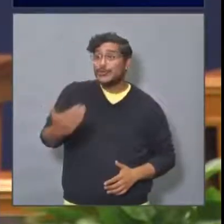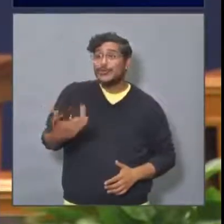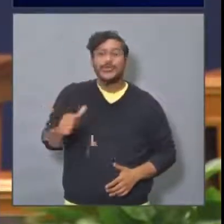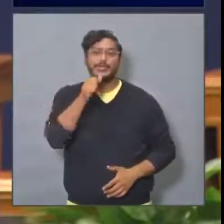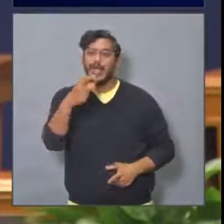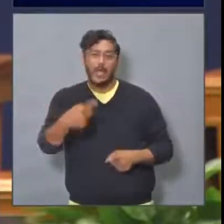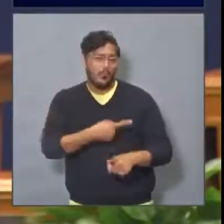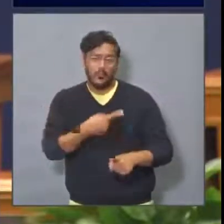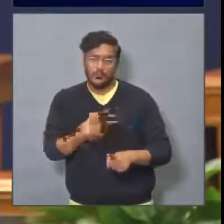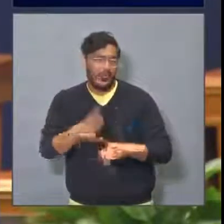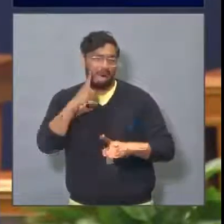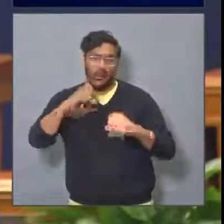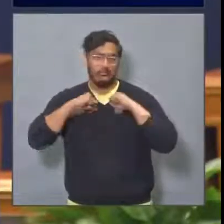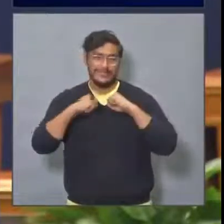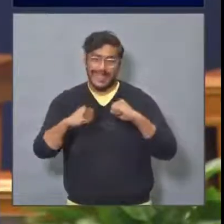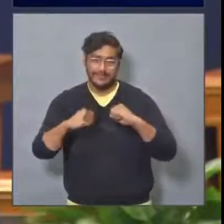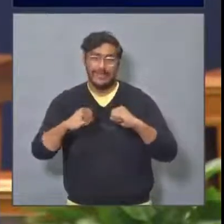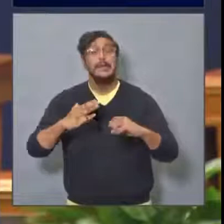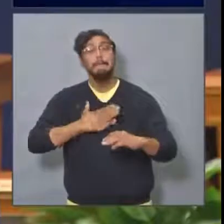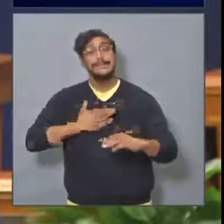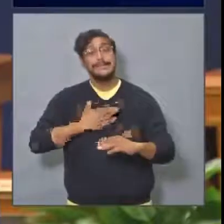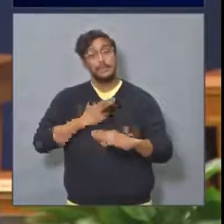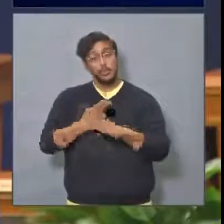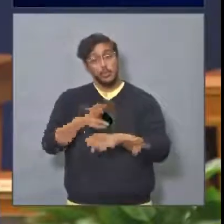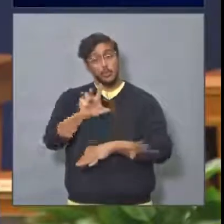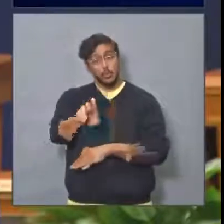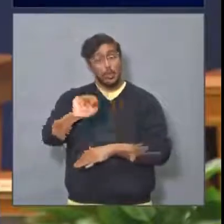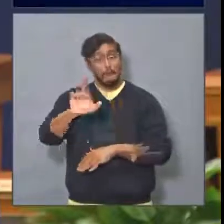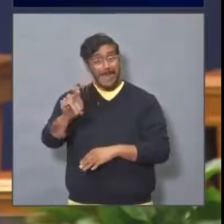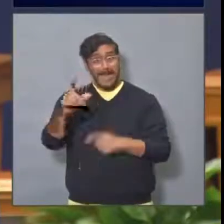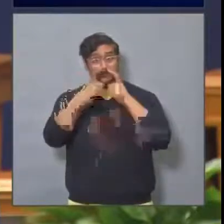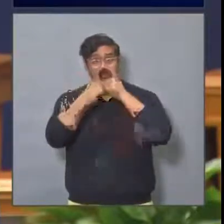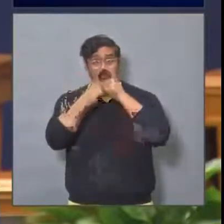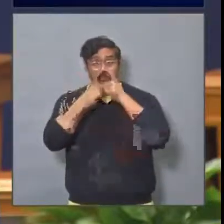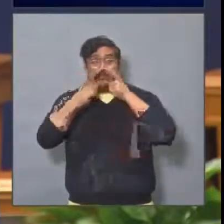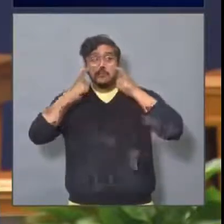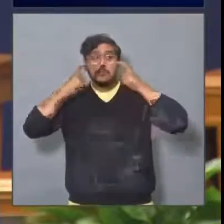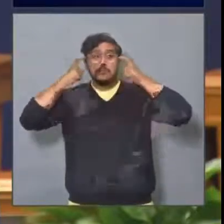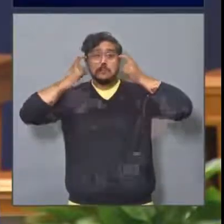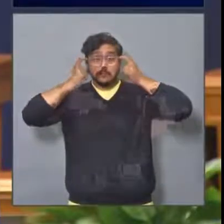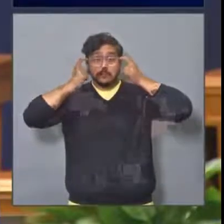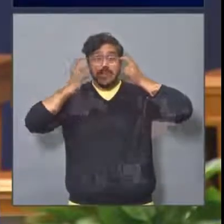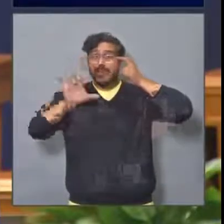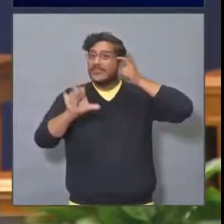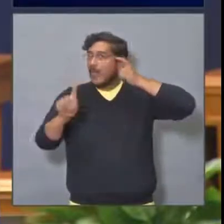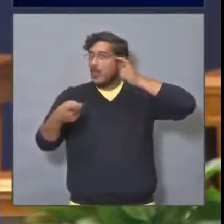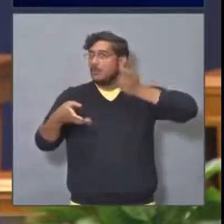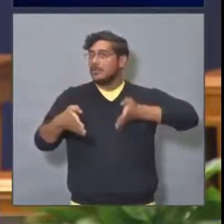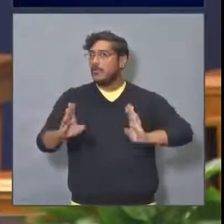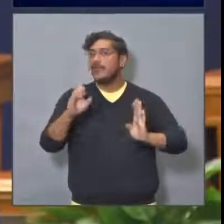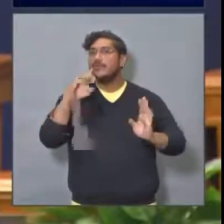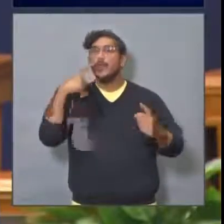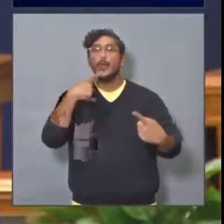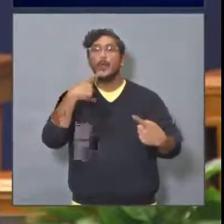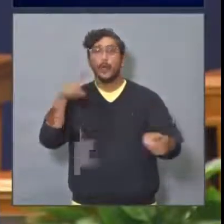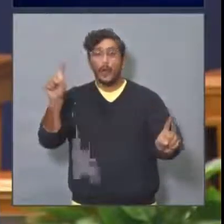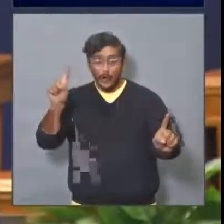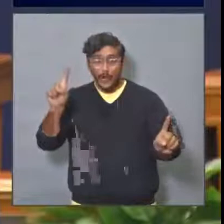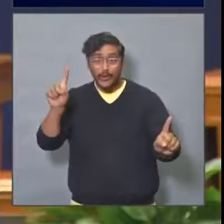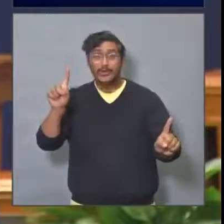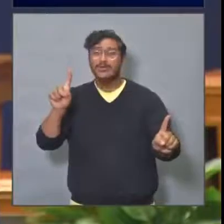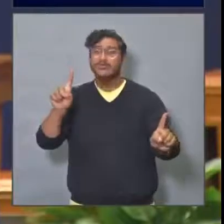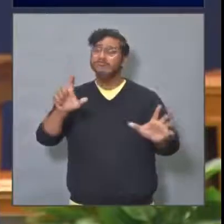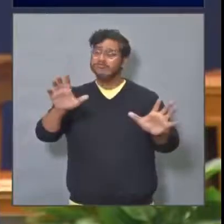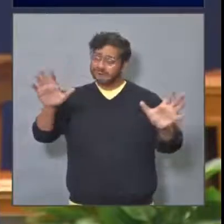appropriate use. Please wear your mask so that it covers your mouth and nose, and that is the only way it works. I urge you